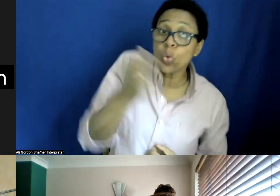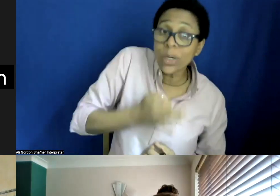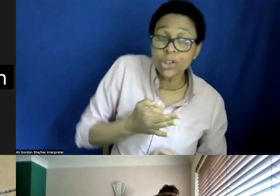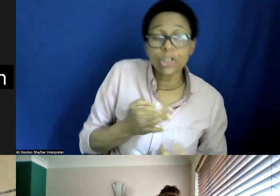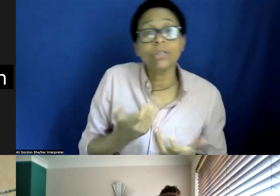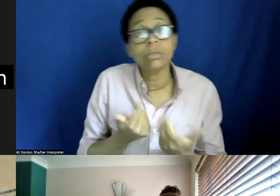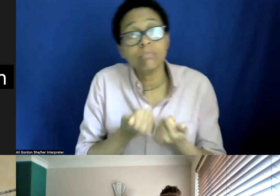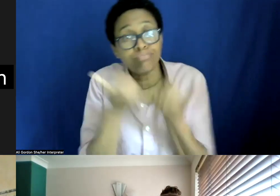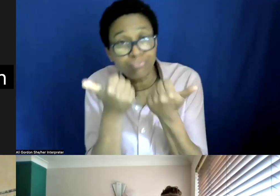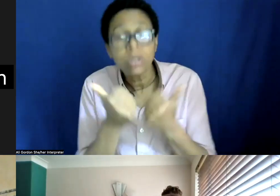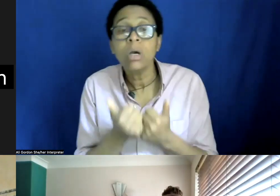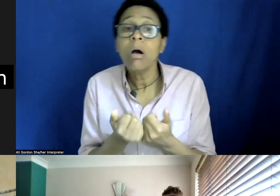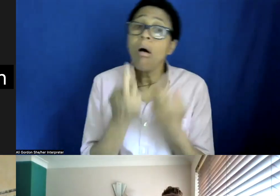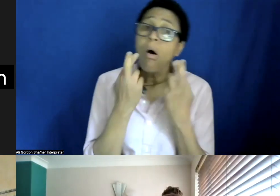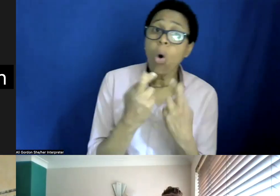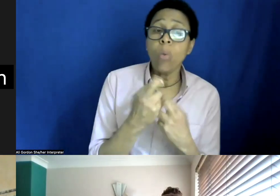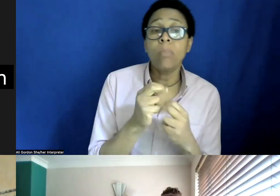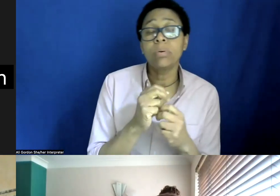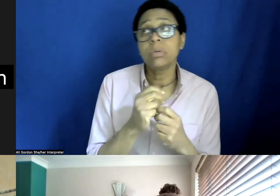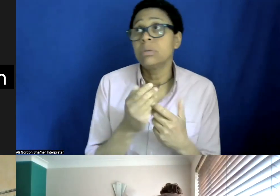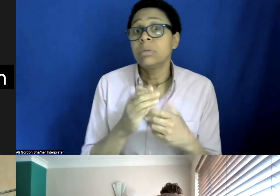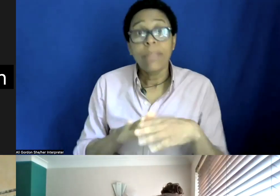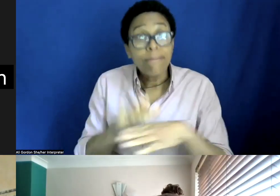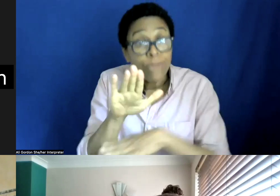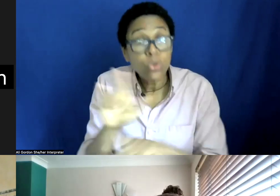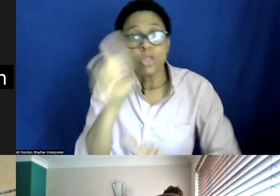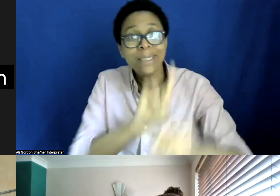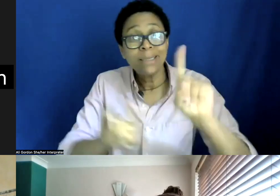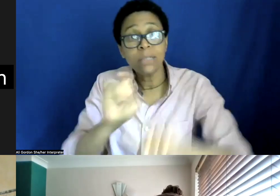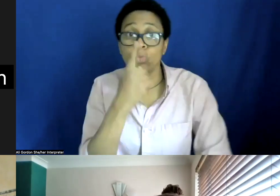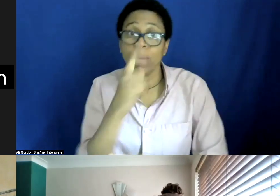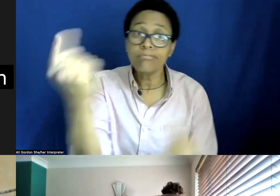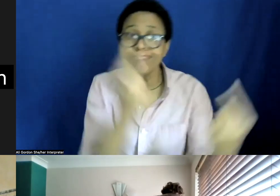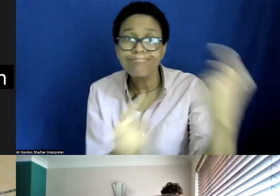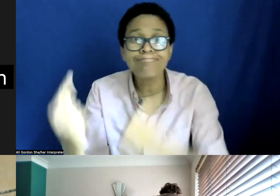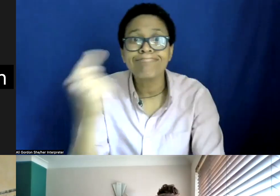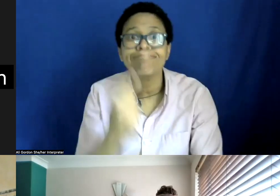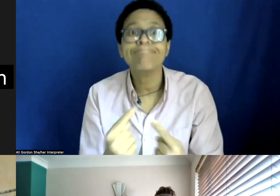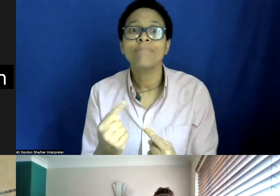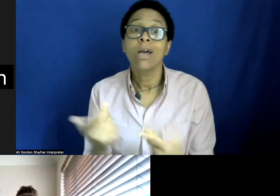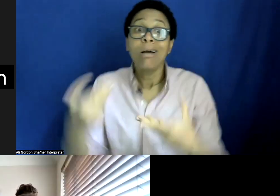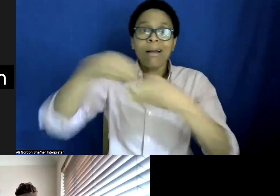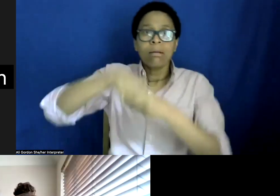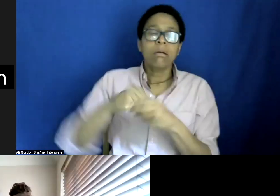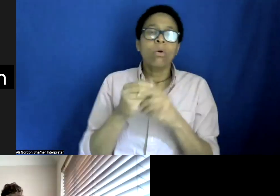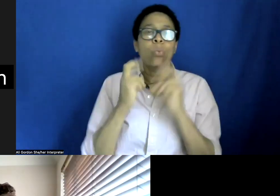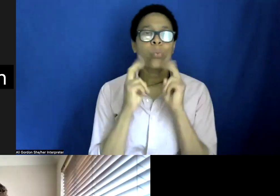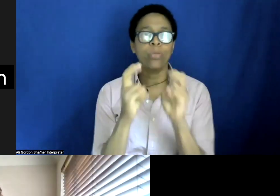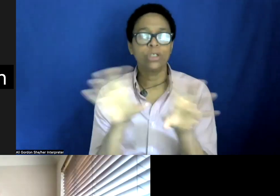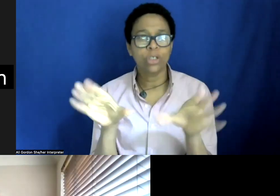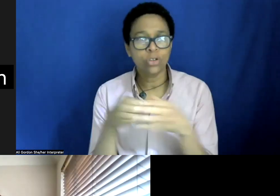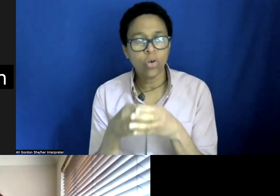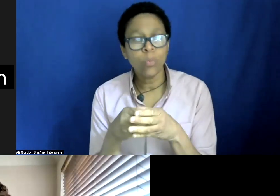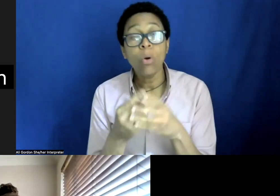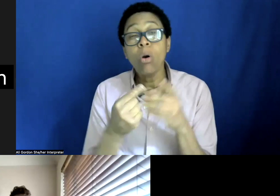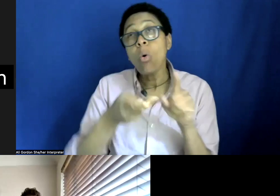I really hope that you can join us for future meetings with the research group. So our plan is to have